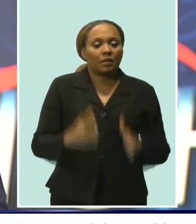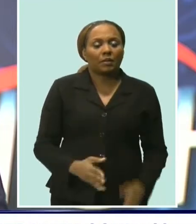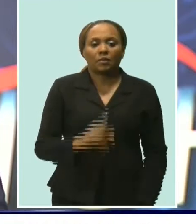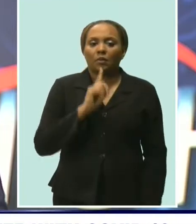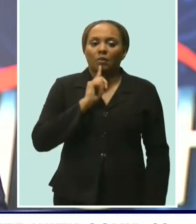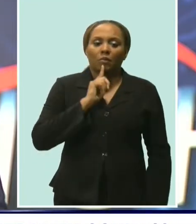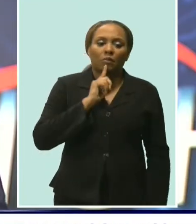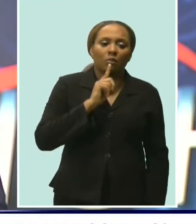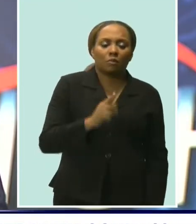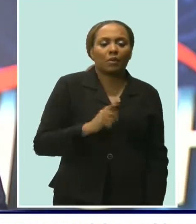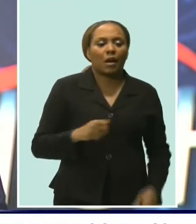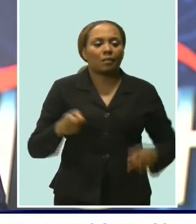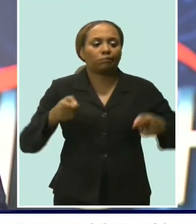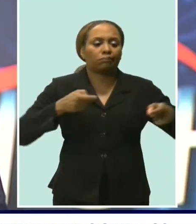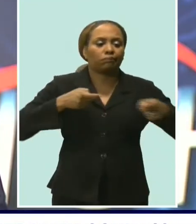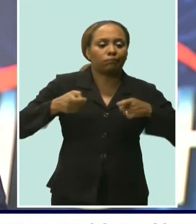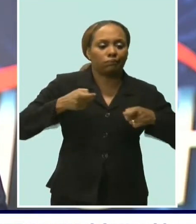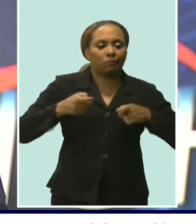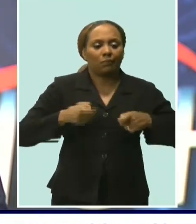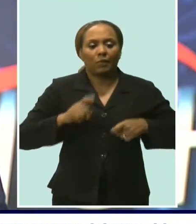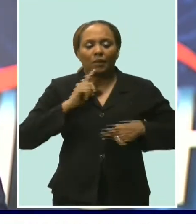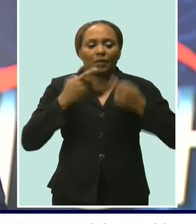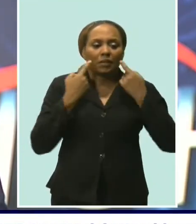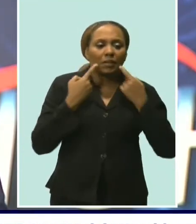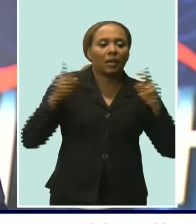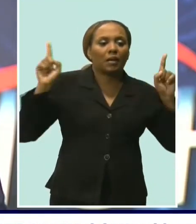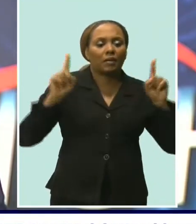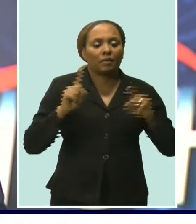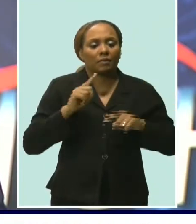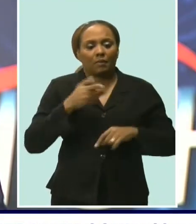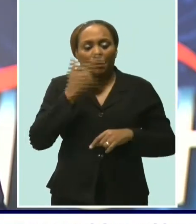pandemic, taking charge and recording success in the fight.